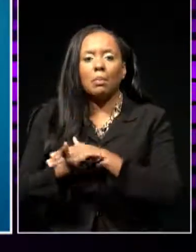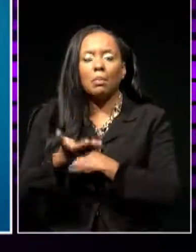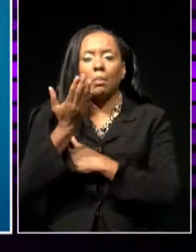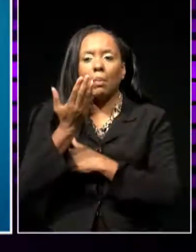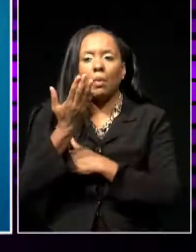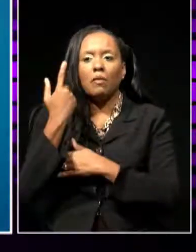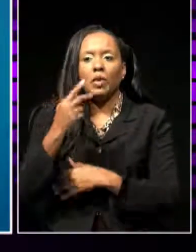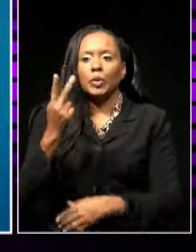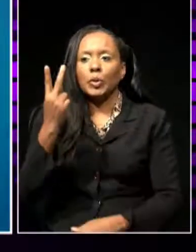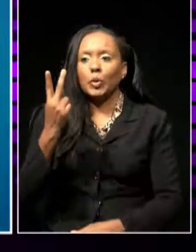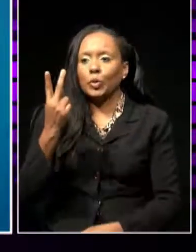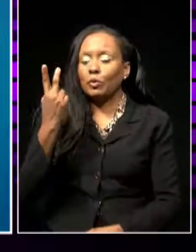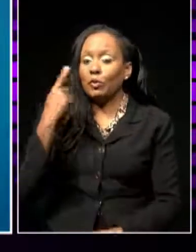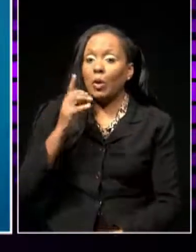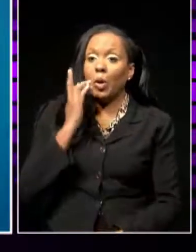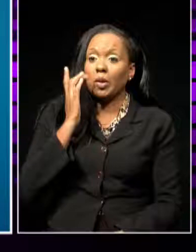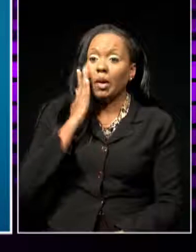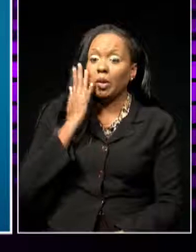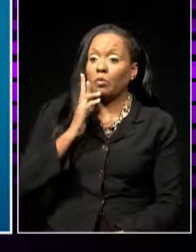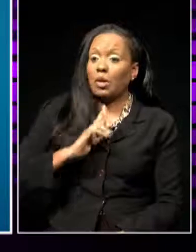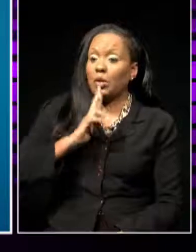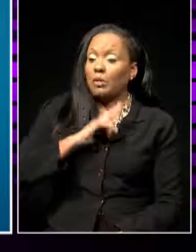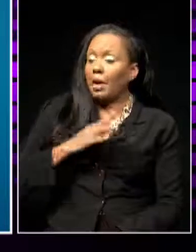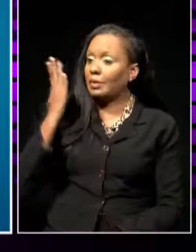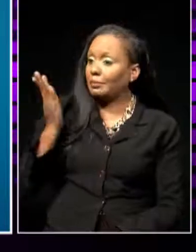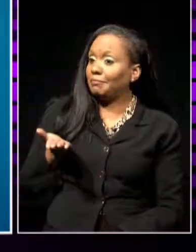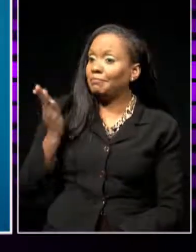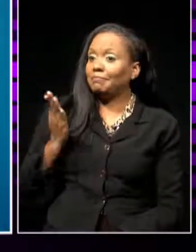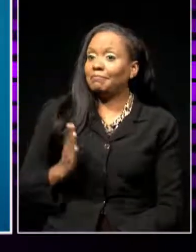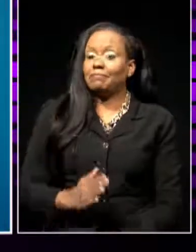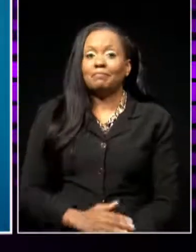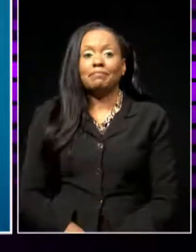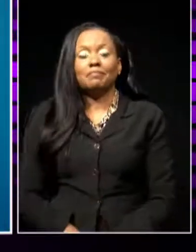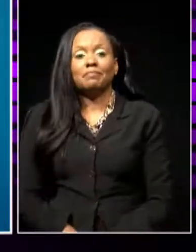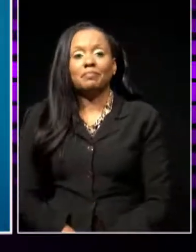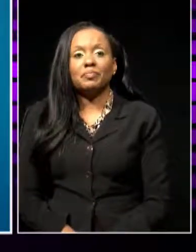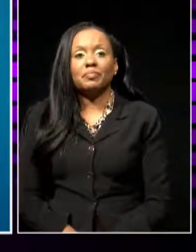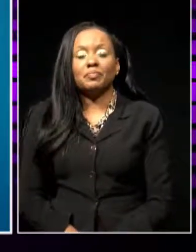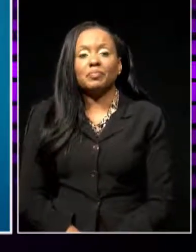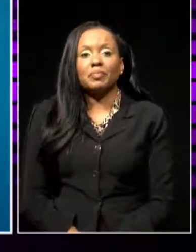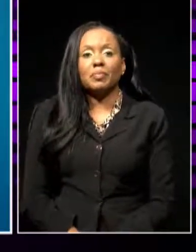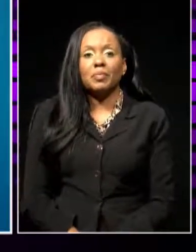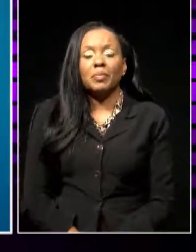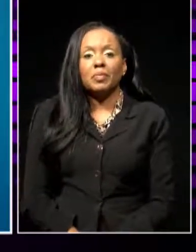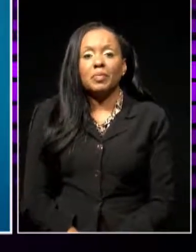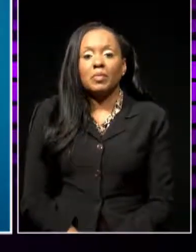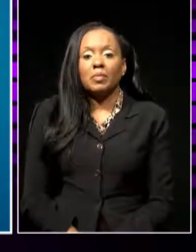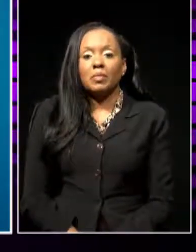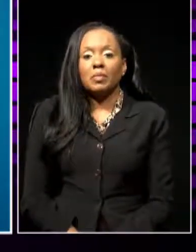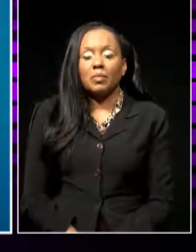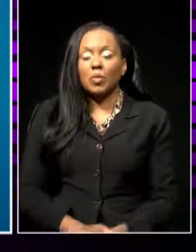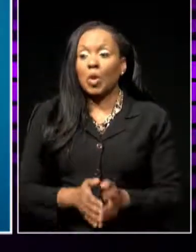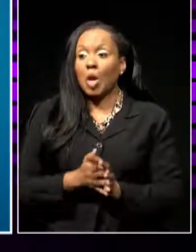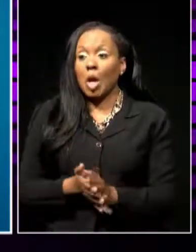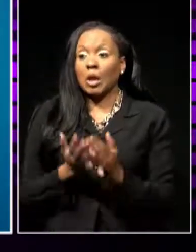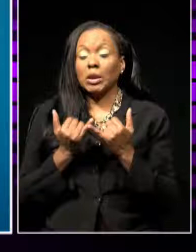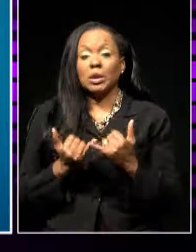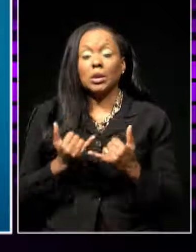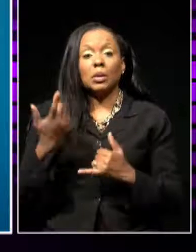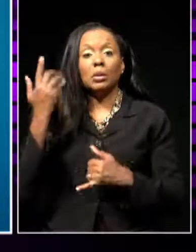restaurant. And we have it right here. Today's topic, we'll be talking about COVID-19 and